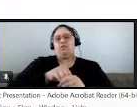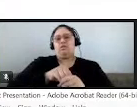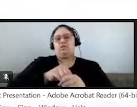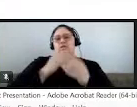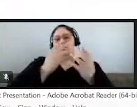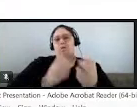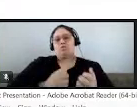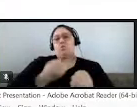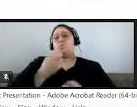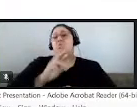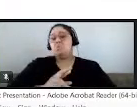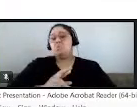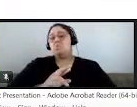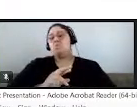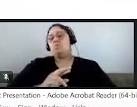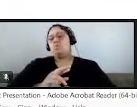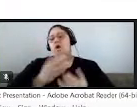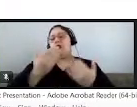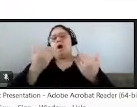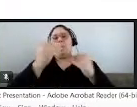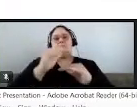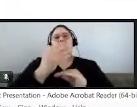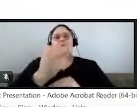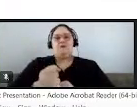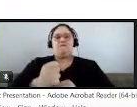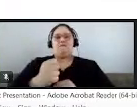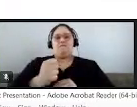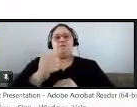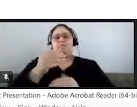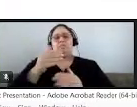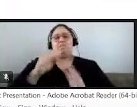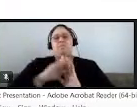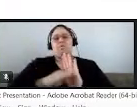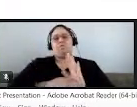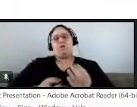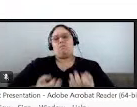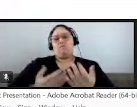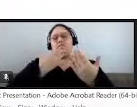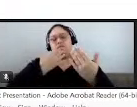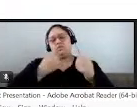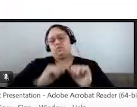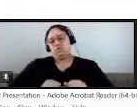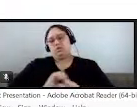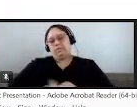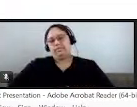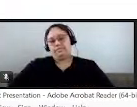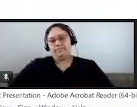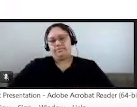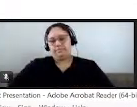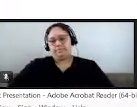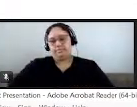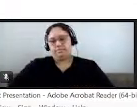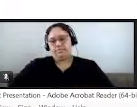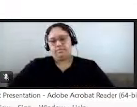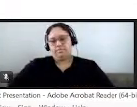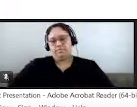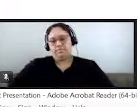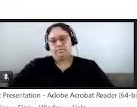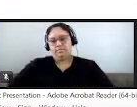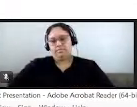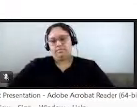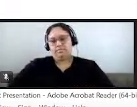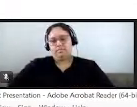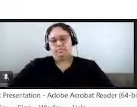the budget or the limitations that the program provides for. Thank you, Chairperson. Thank you very much,